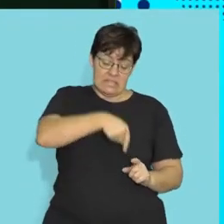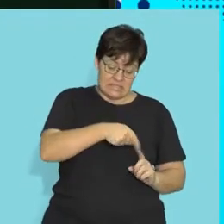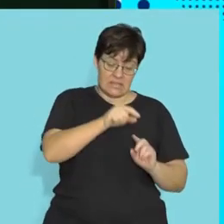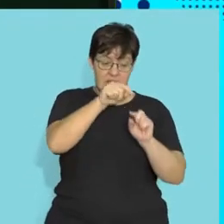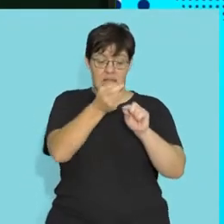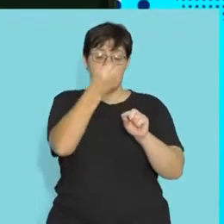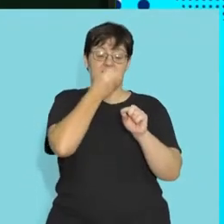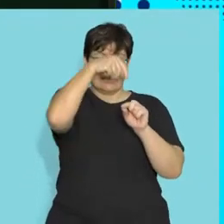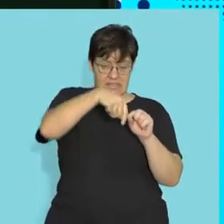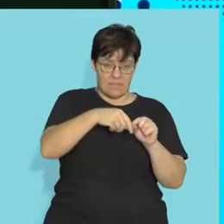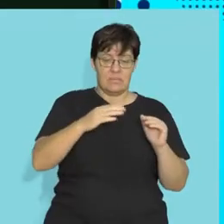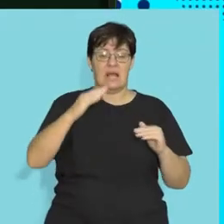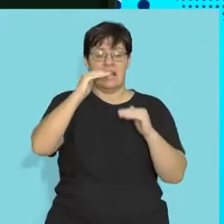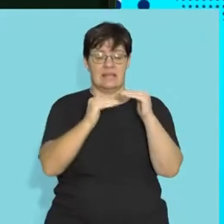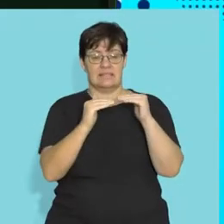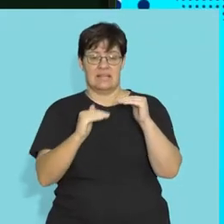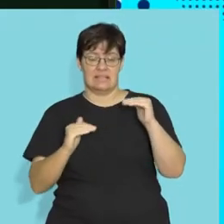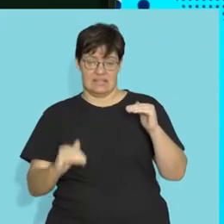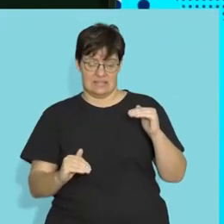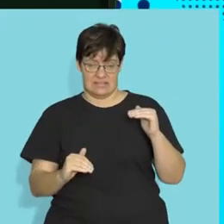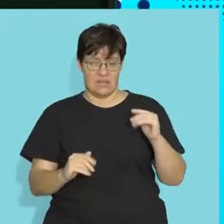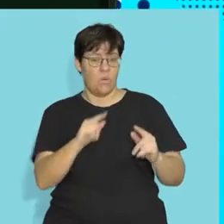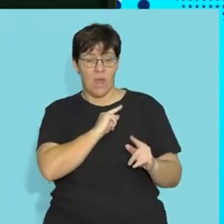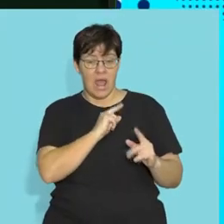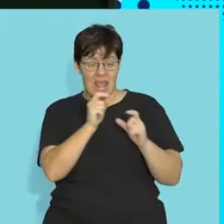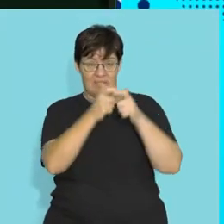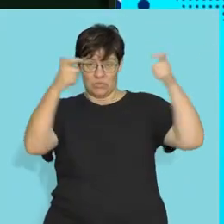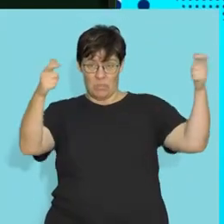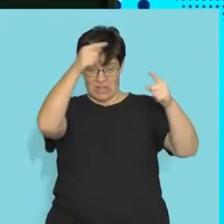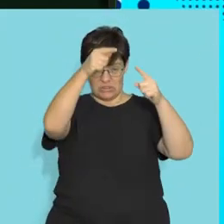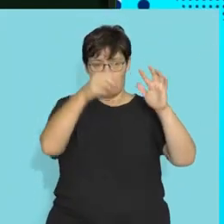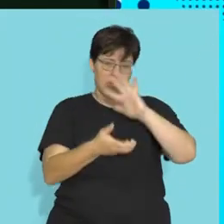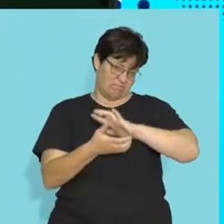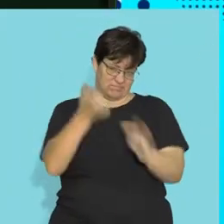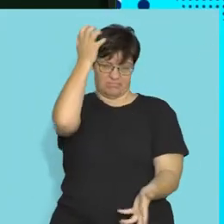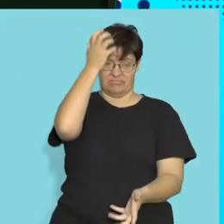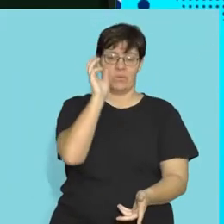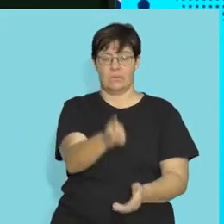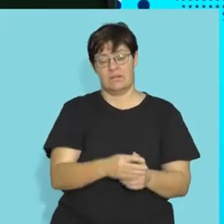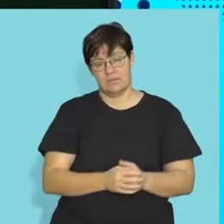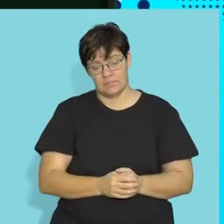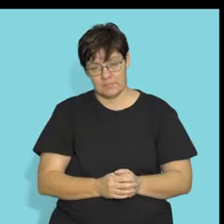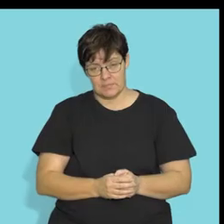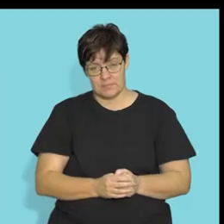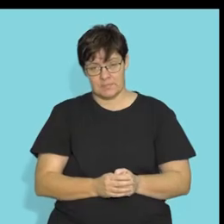up. If not, we will find that that becomes an unsustainable habitat or ecosystem.